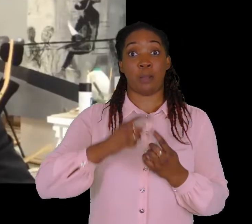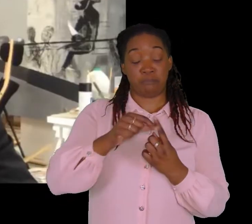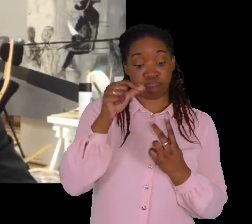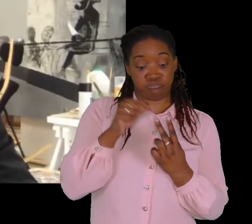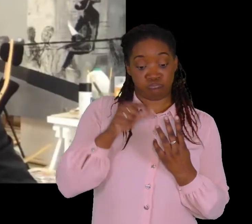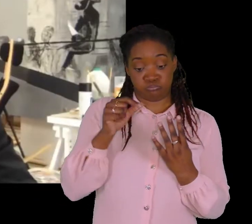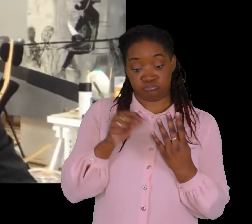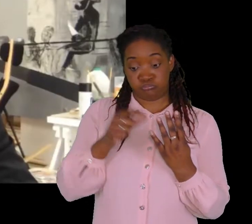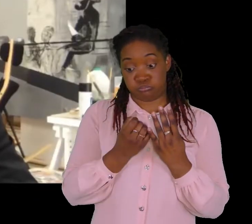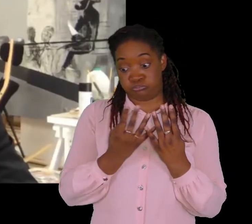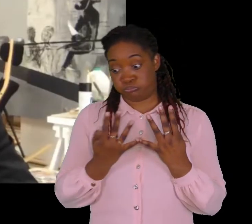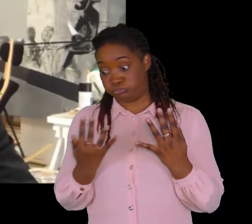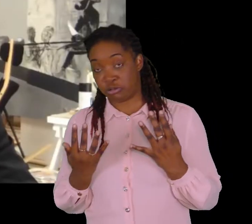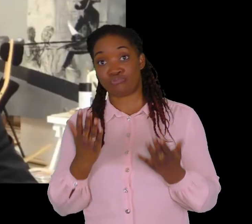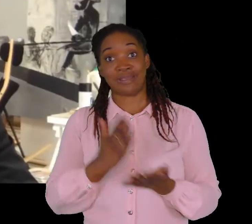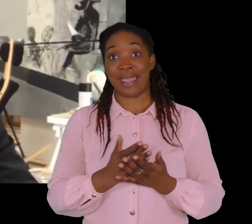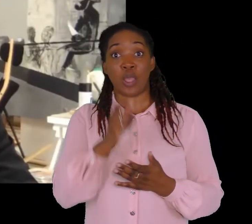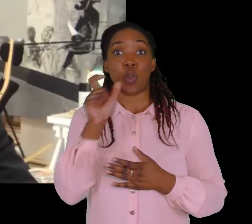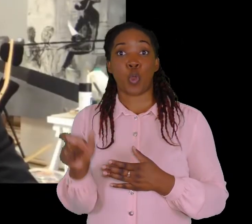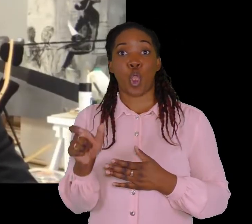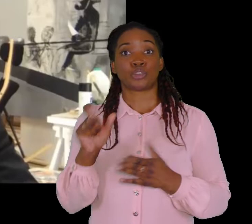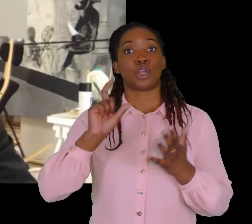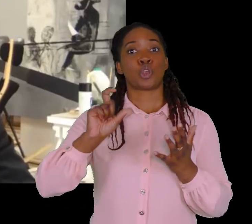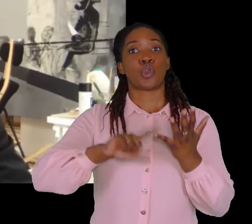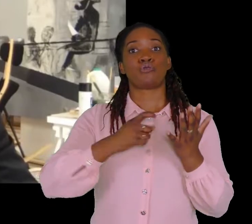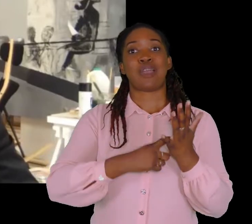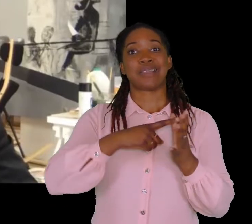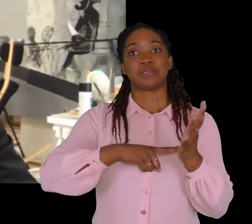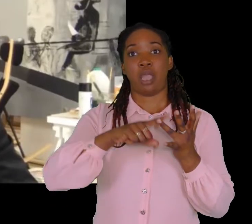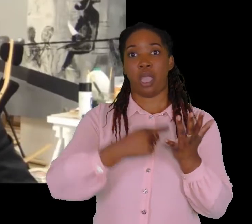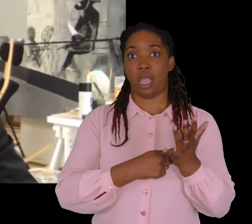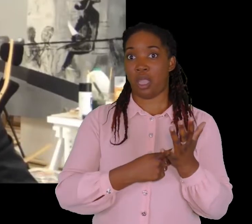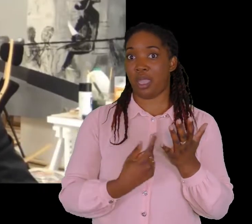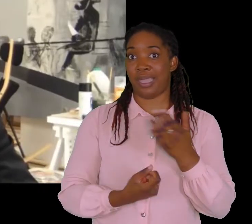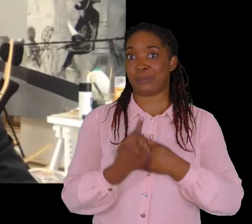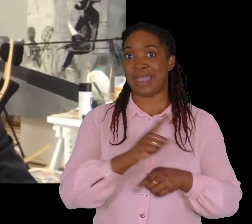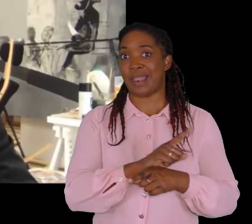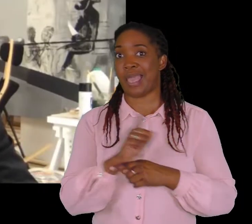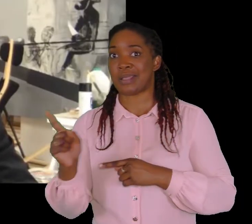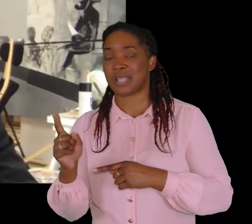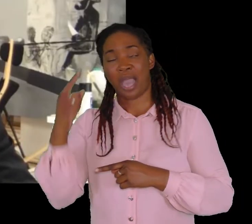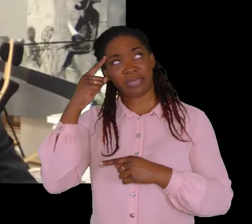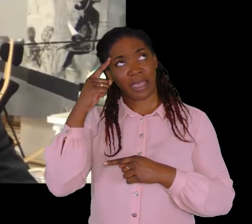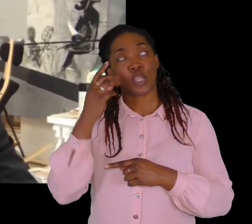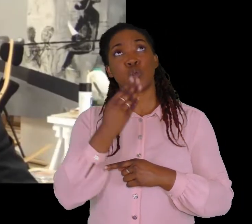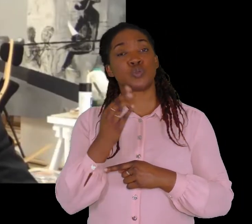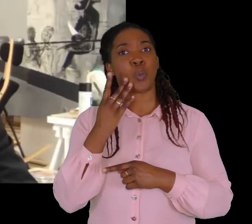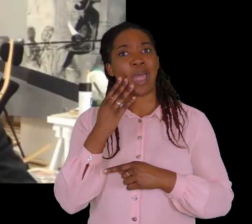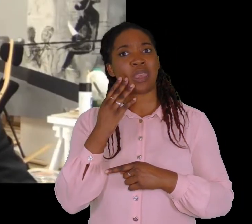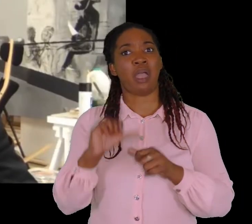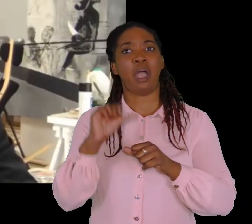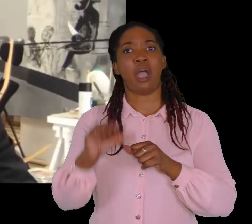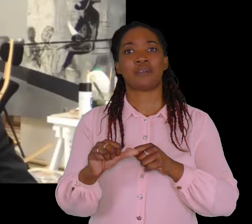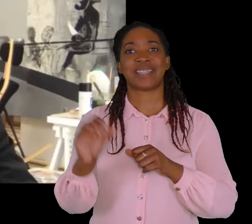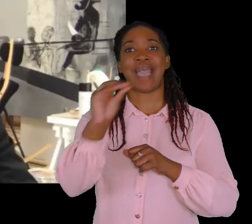much later. And I think that term came into use after Africa 95, because Africa 95 is the first time that I